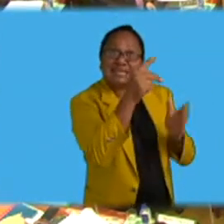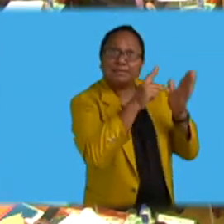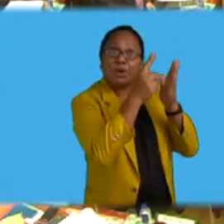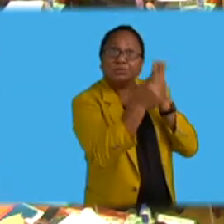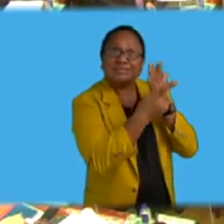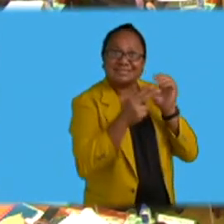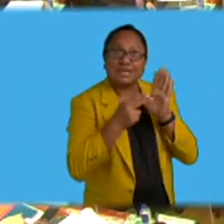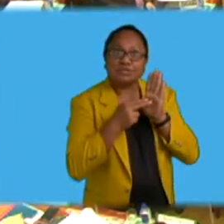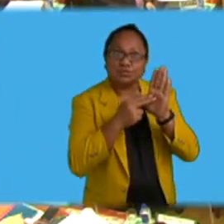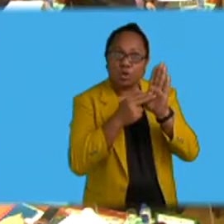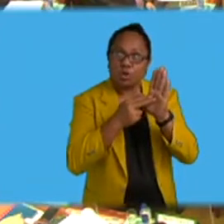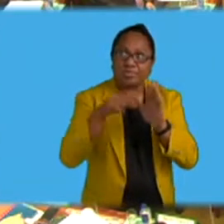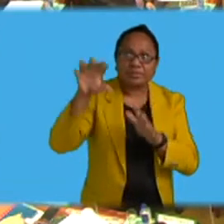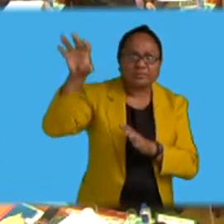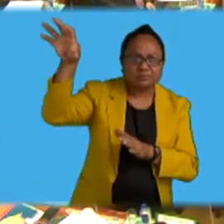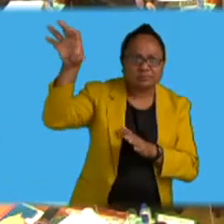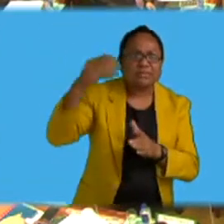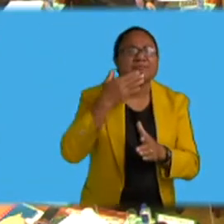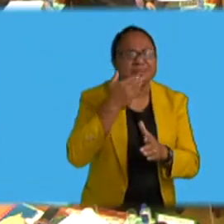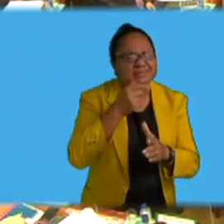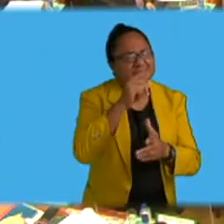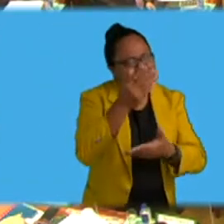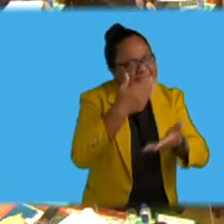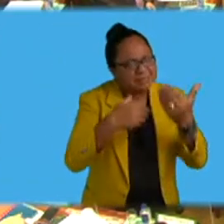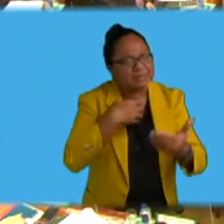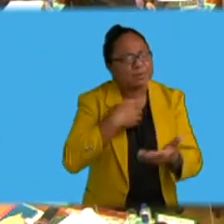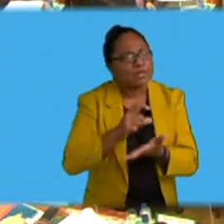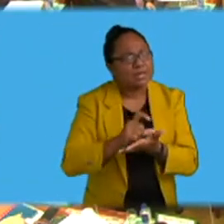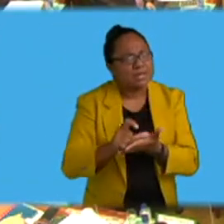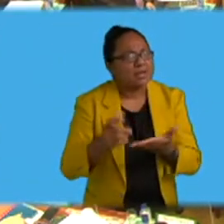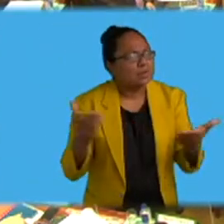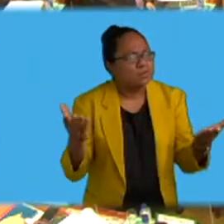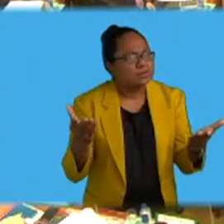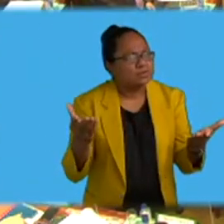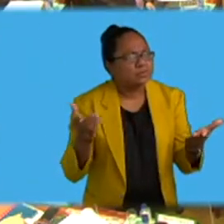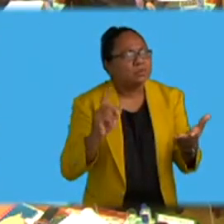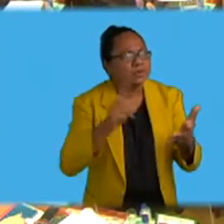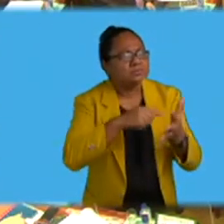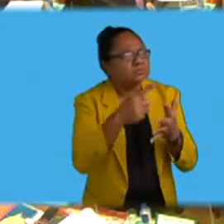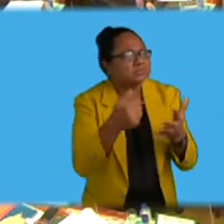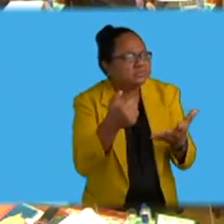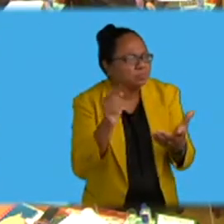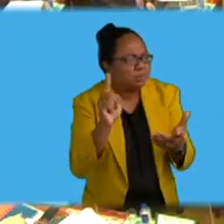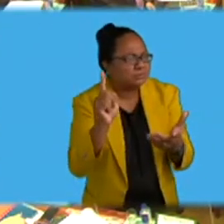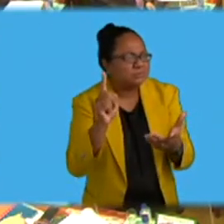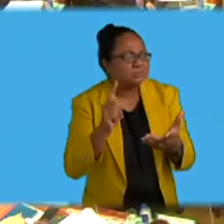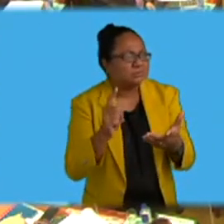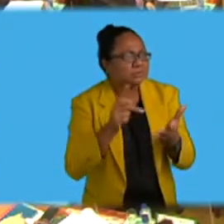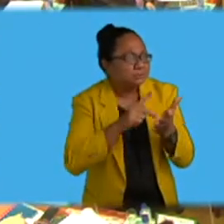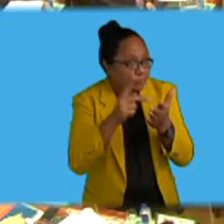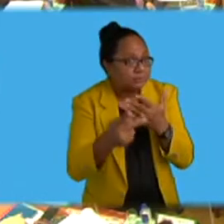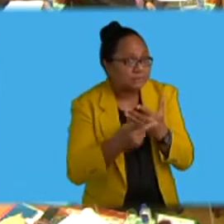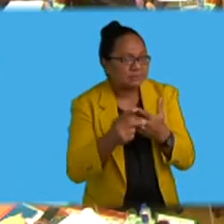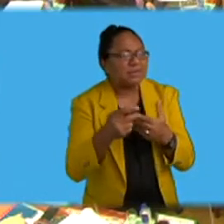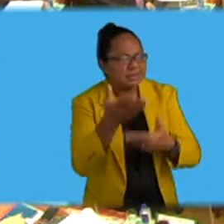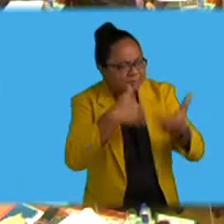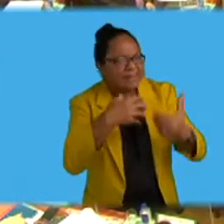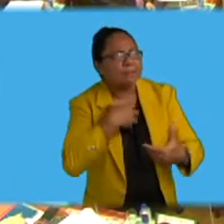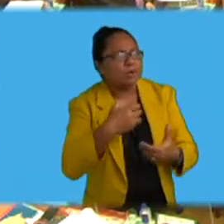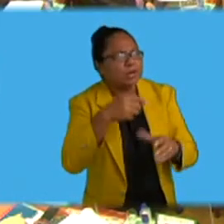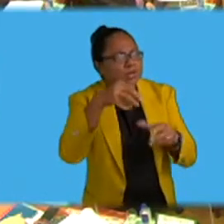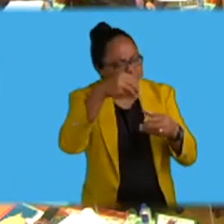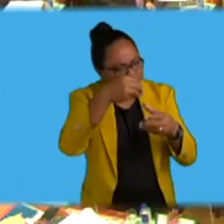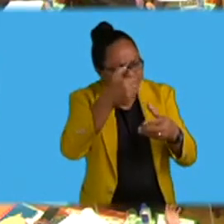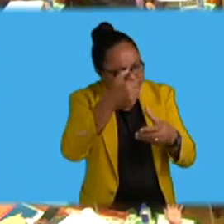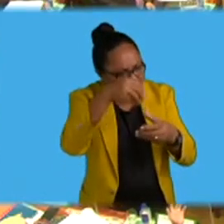you clarify which are these? 6? Yeah. What are 6? And whether the